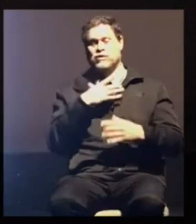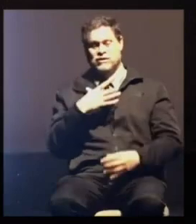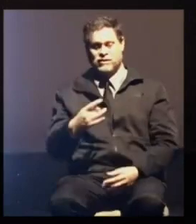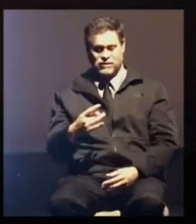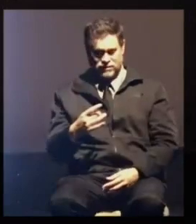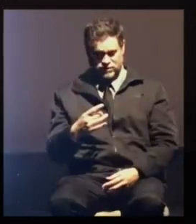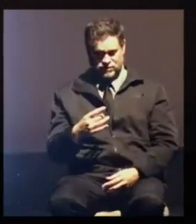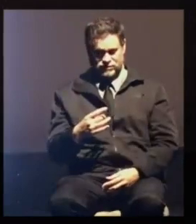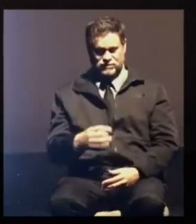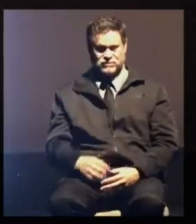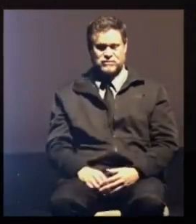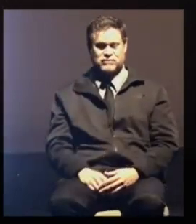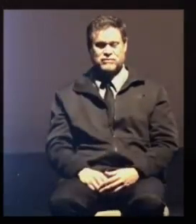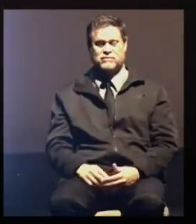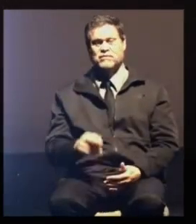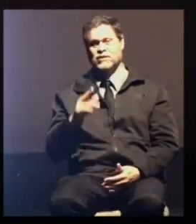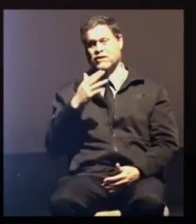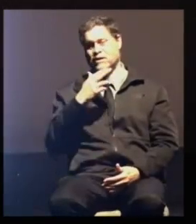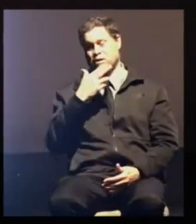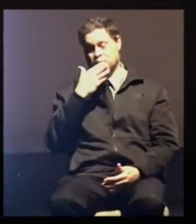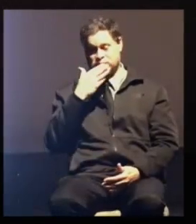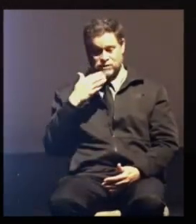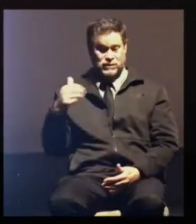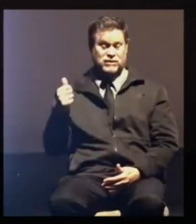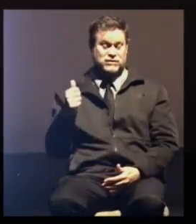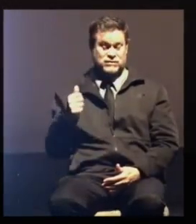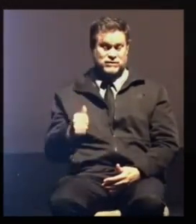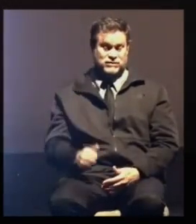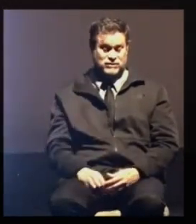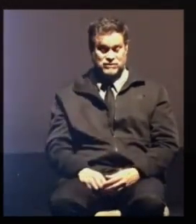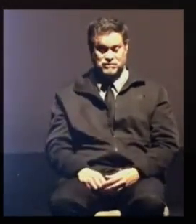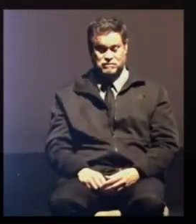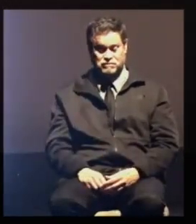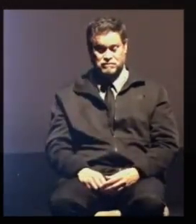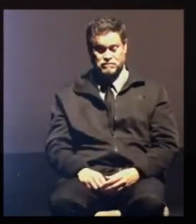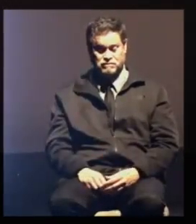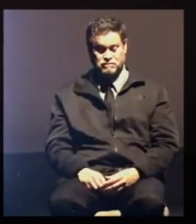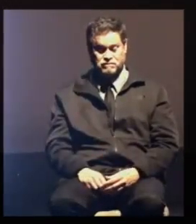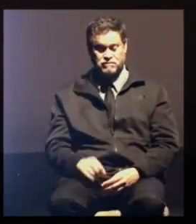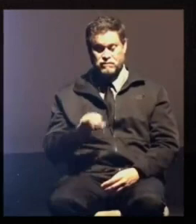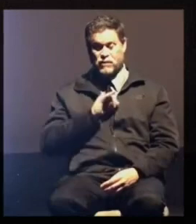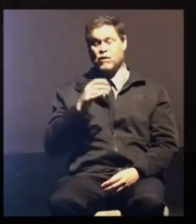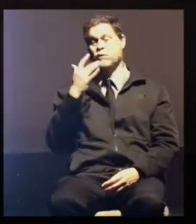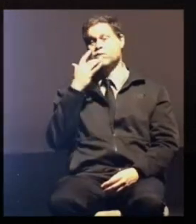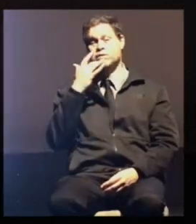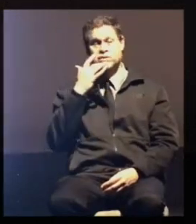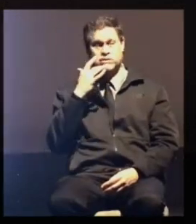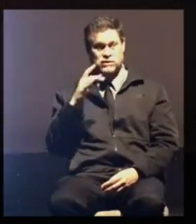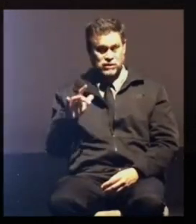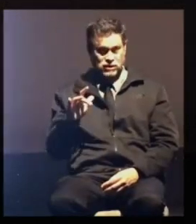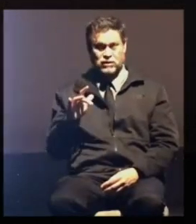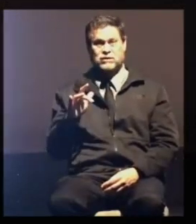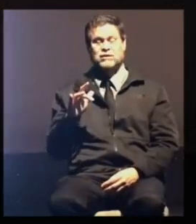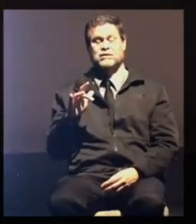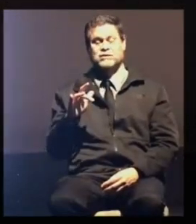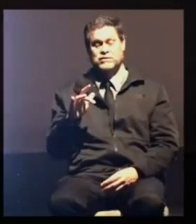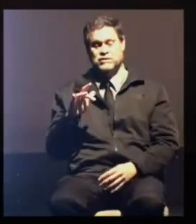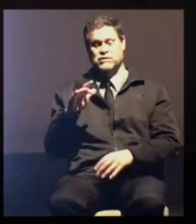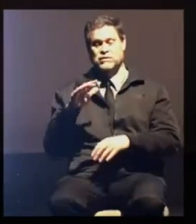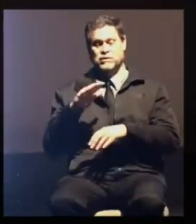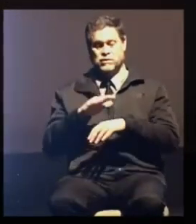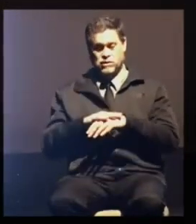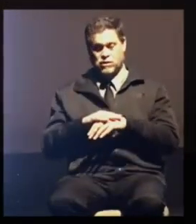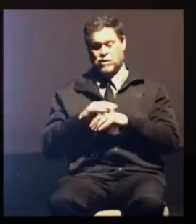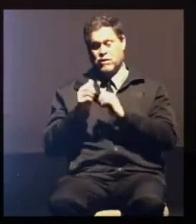You know, he was the best. And I was lucky he selected me to be on a